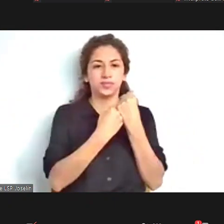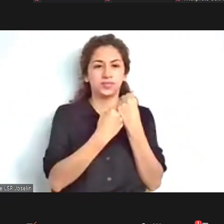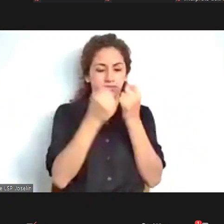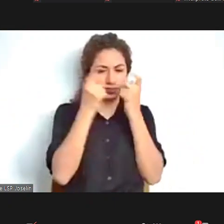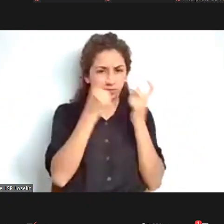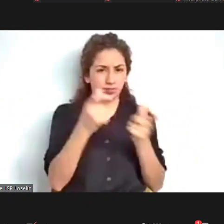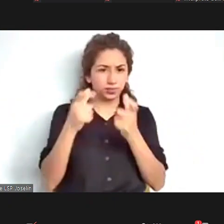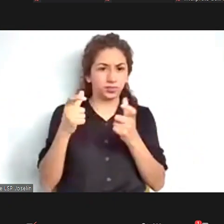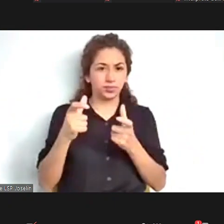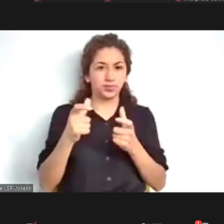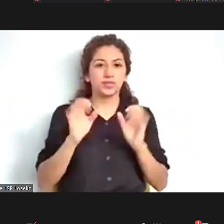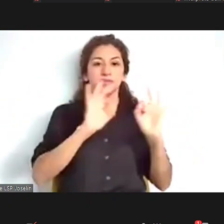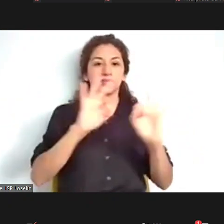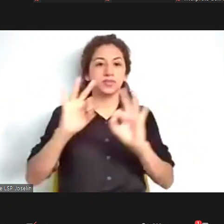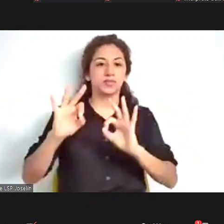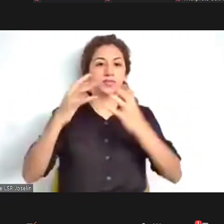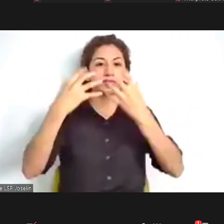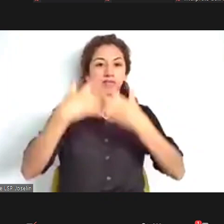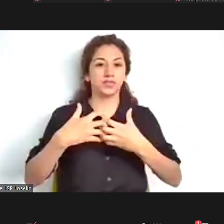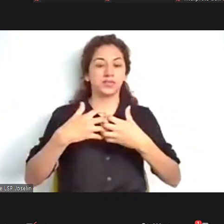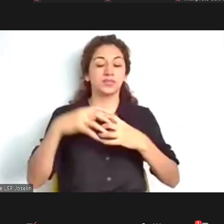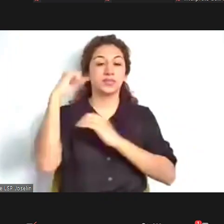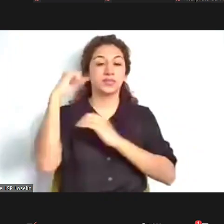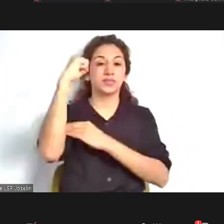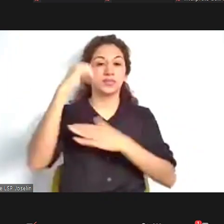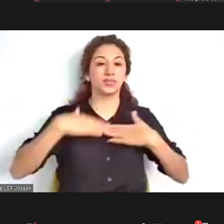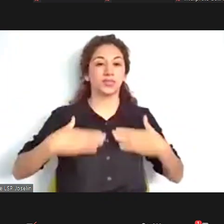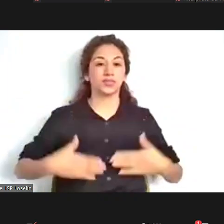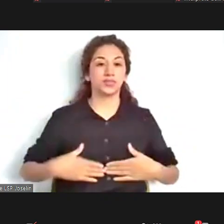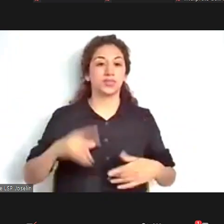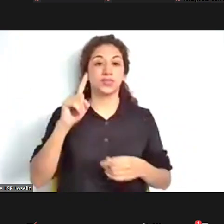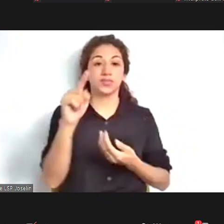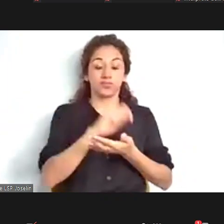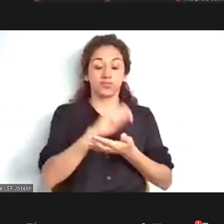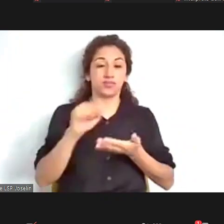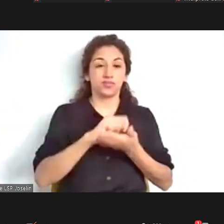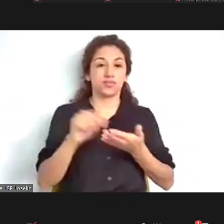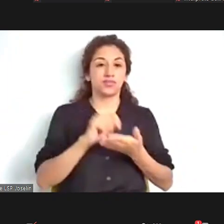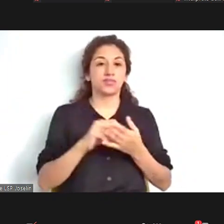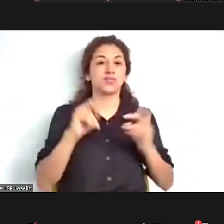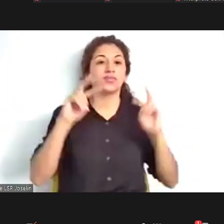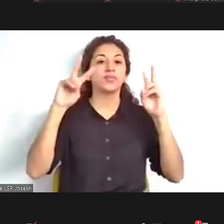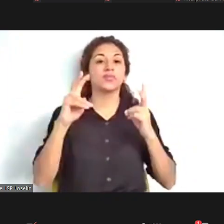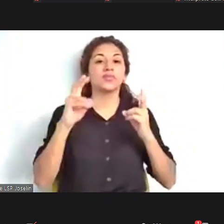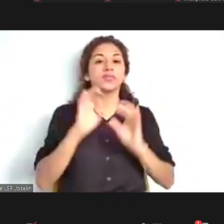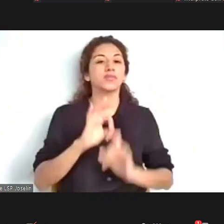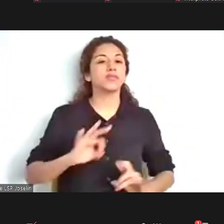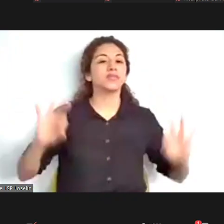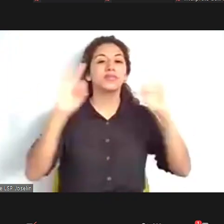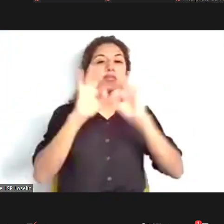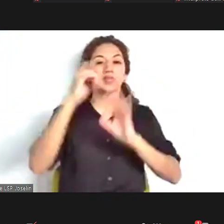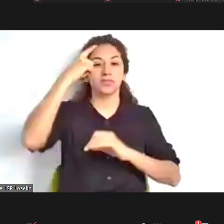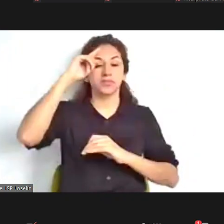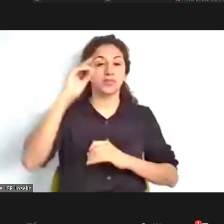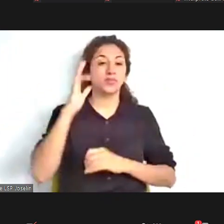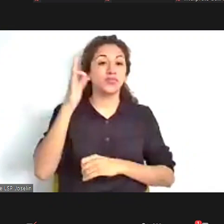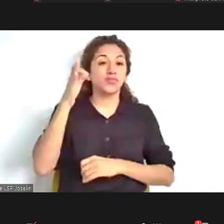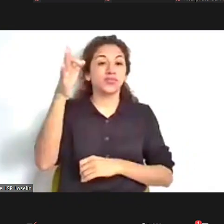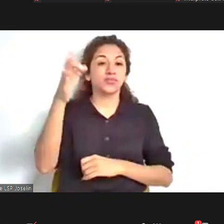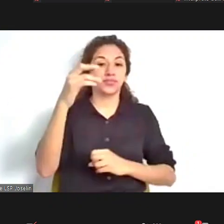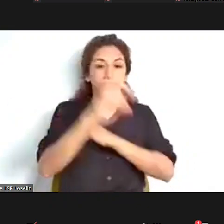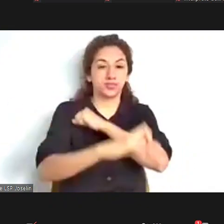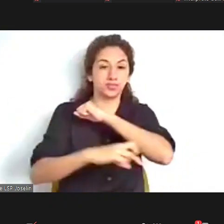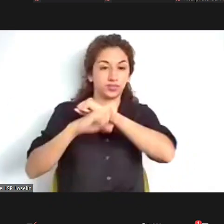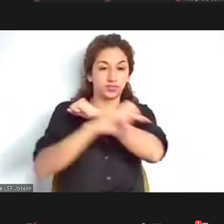support the implementation and the follow-up of the agenda and the human rights and crucial agenda for the future of the